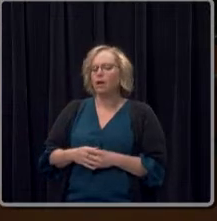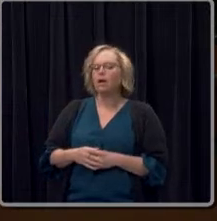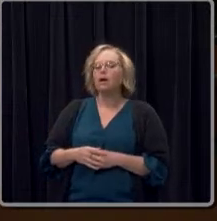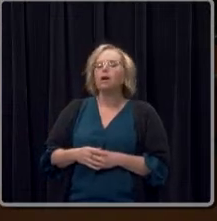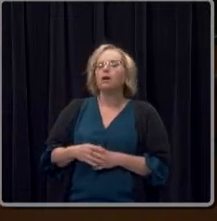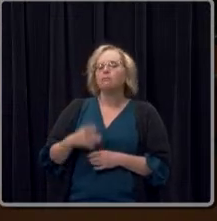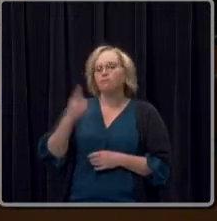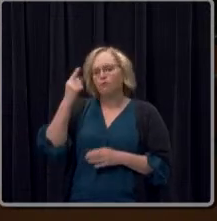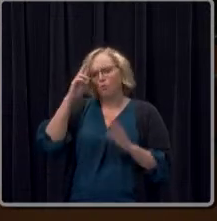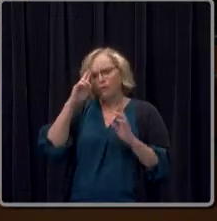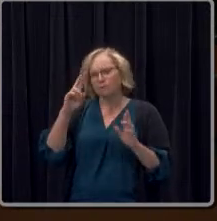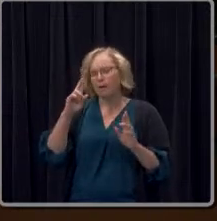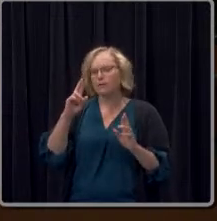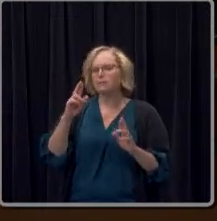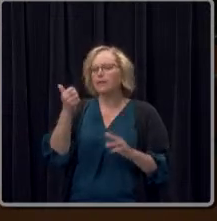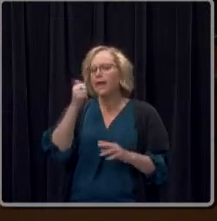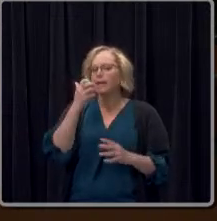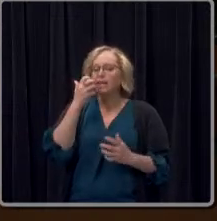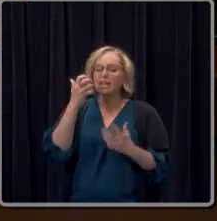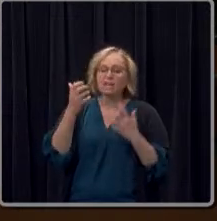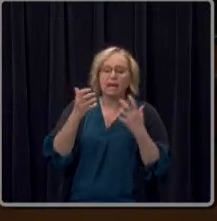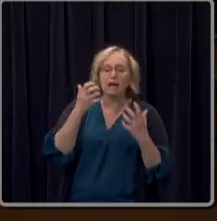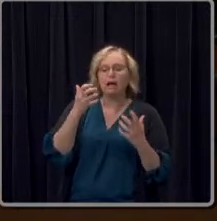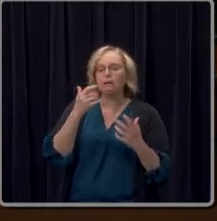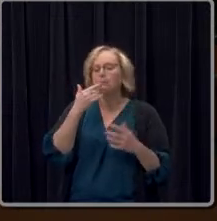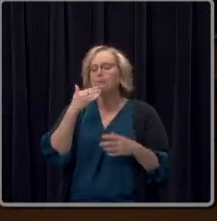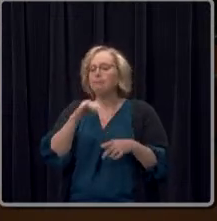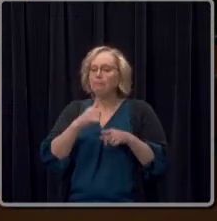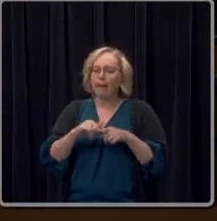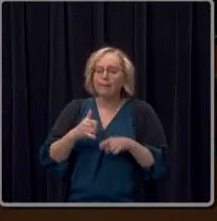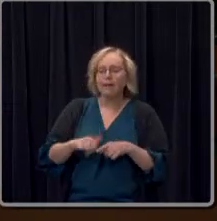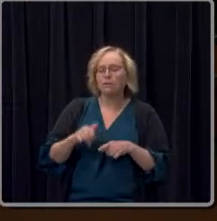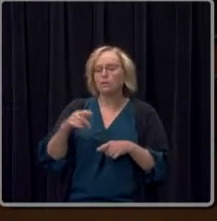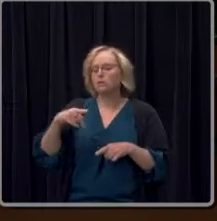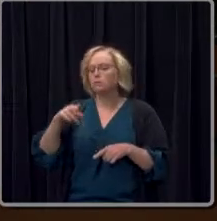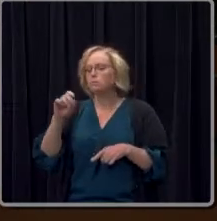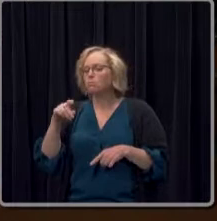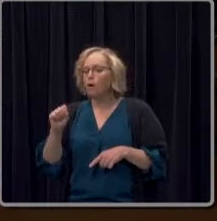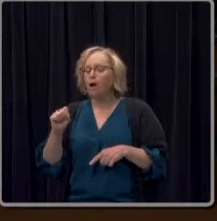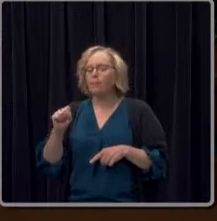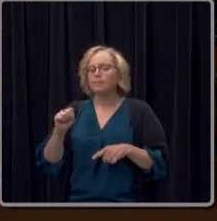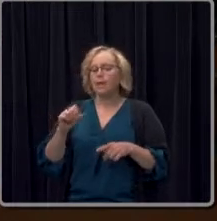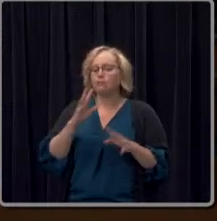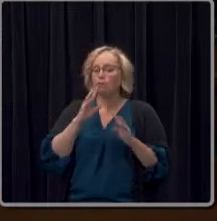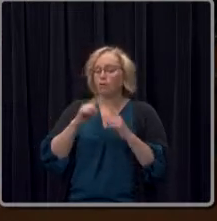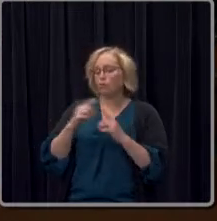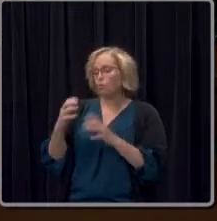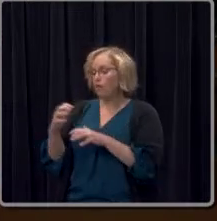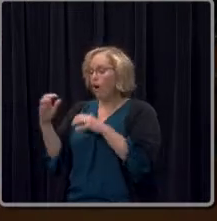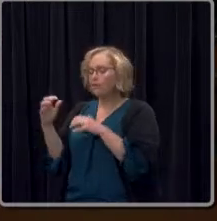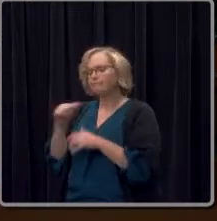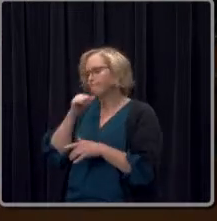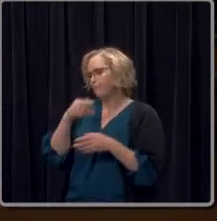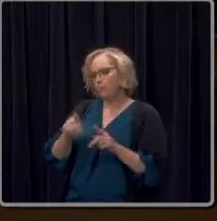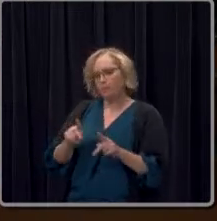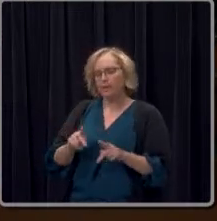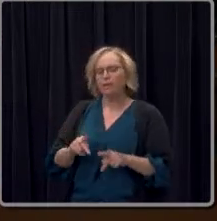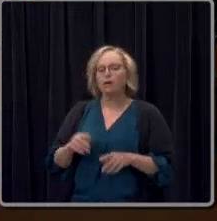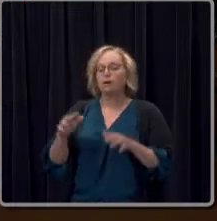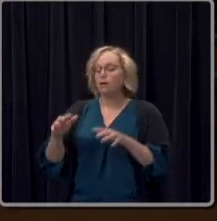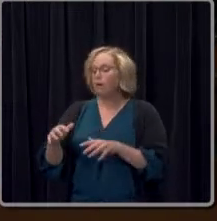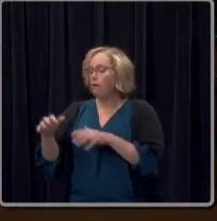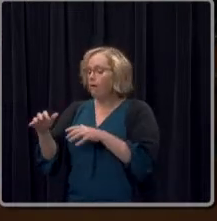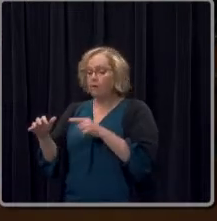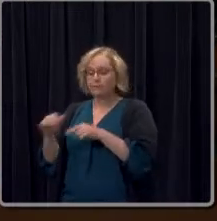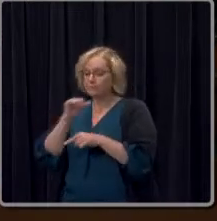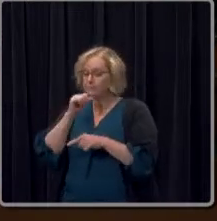yelling, foul language, props, visuals, and addressing the audience are not permitted. In addition, audience members are not allowed to